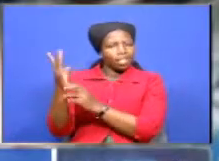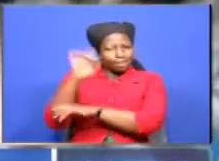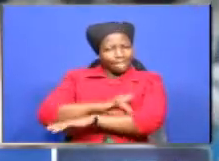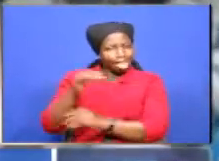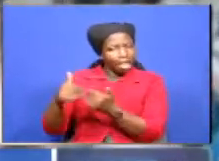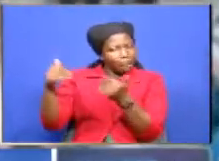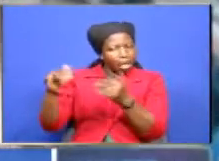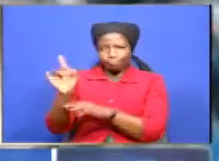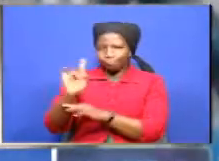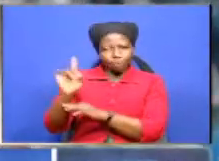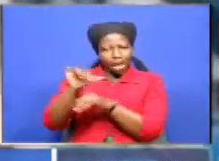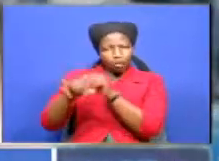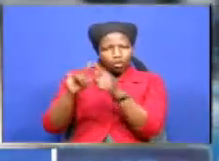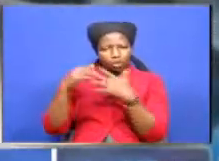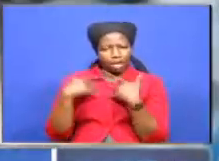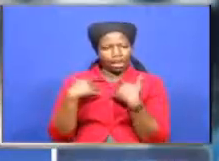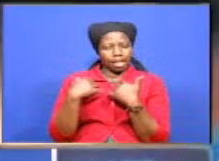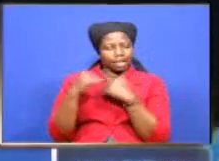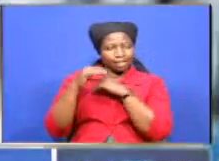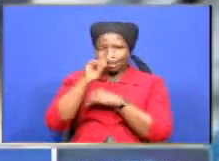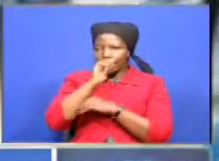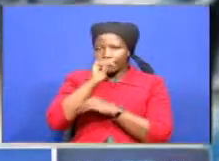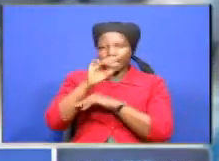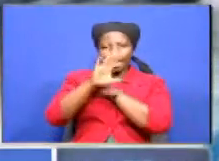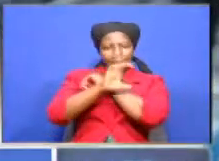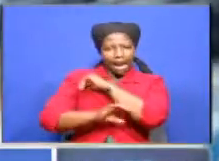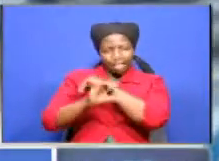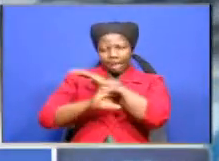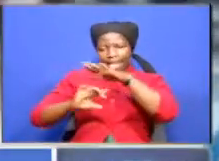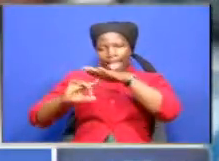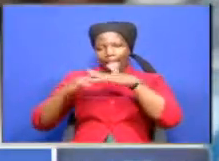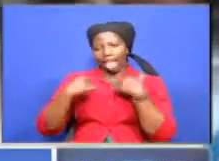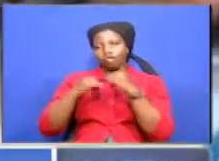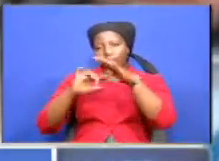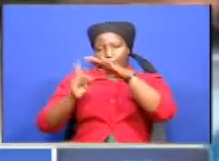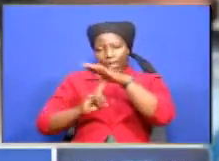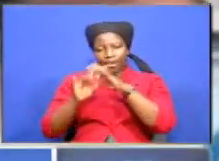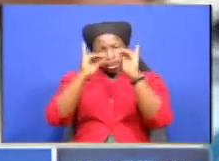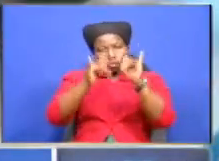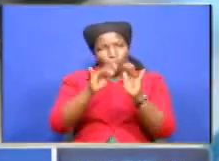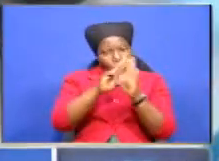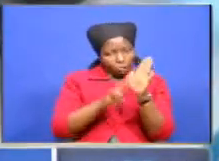to the country's health ministry. The new guidelines released by officials on